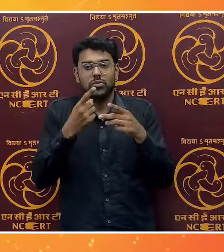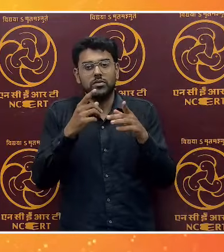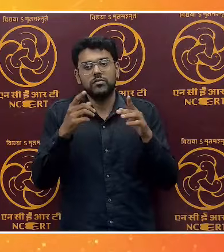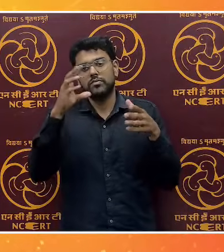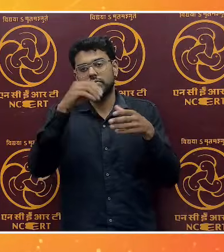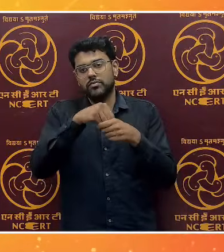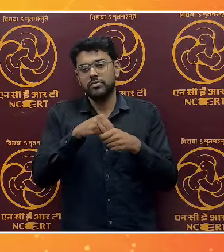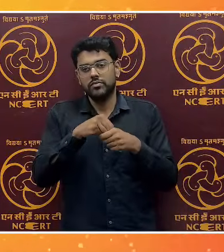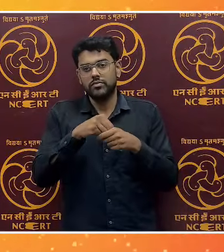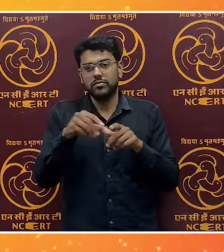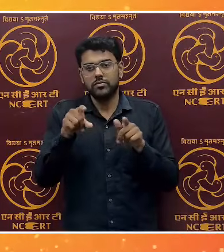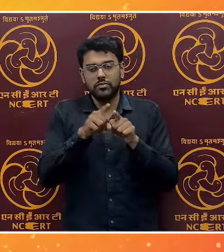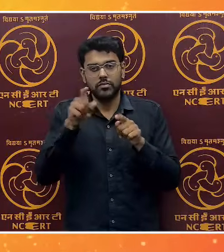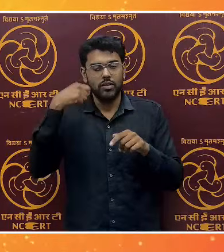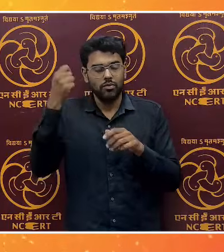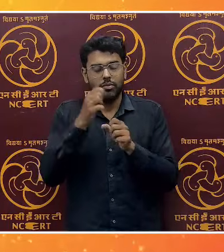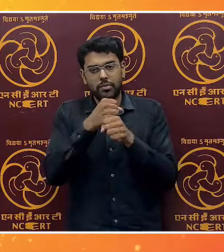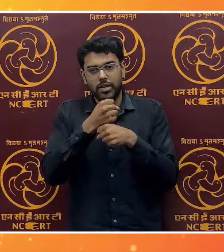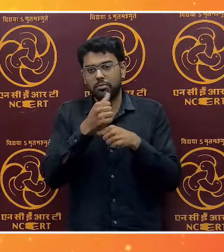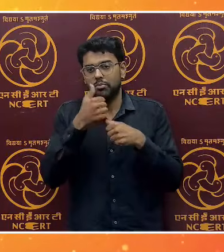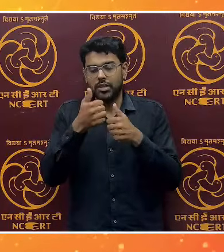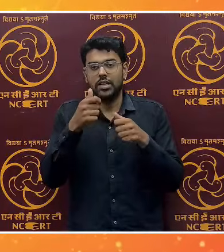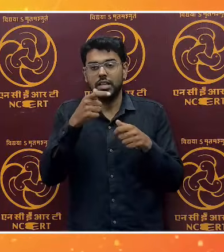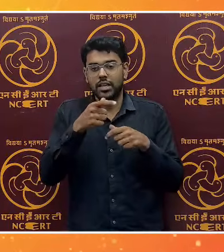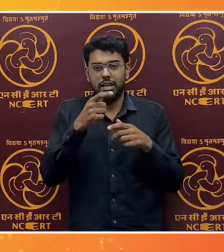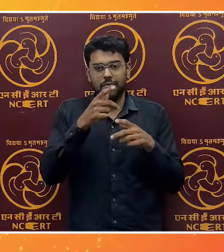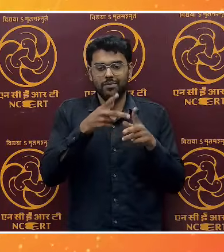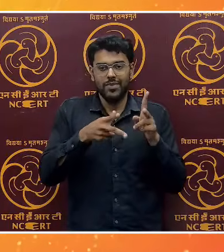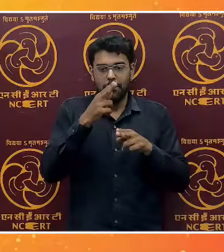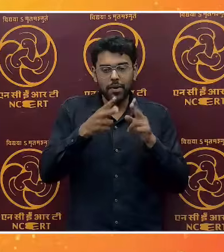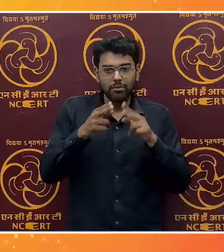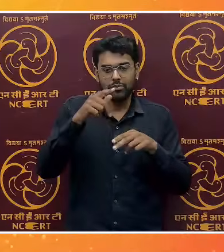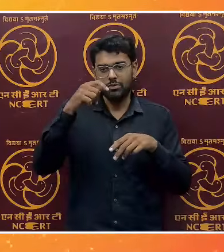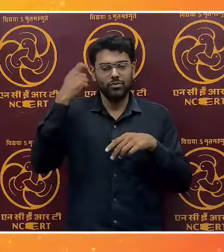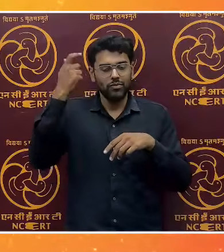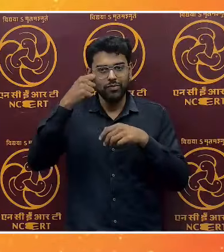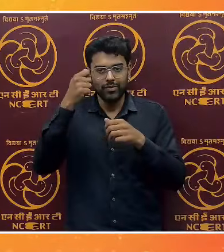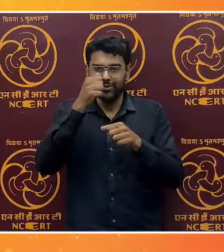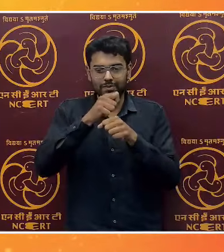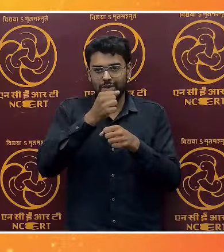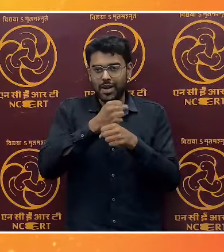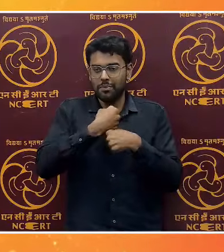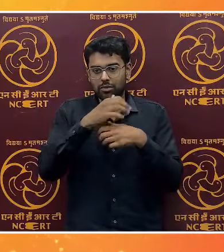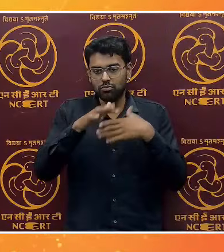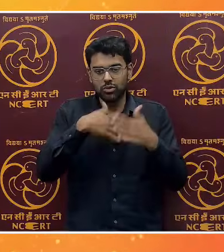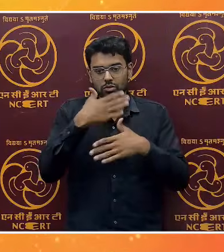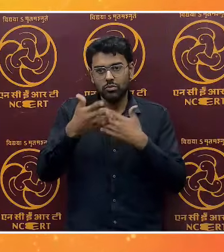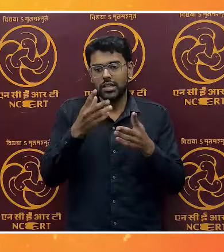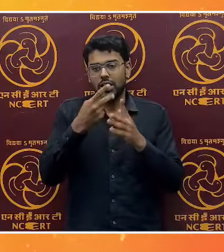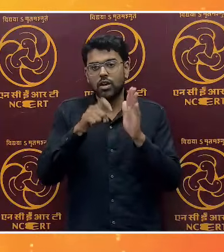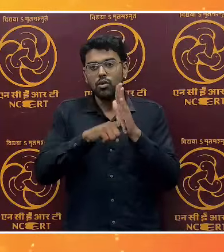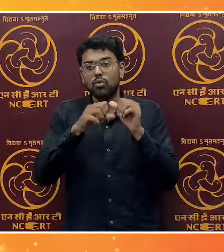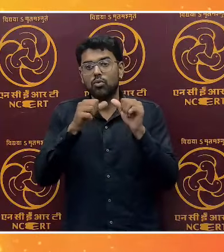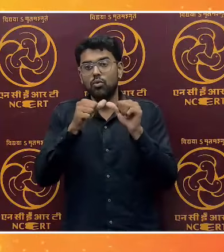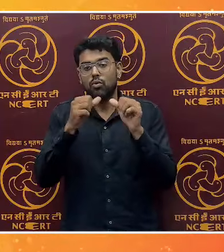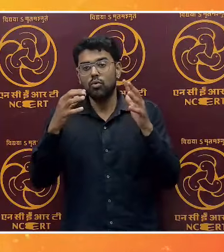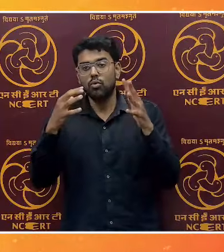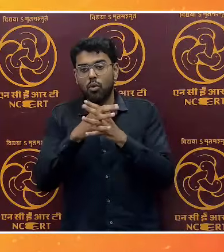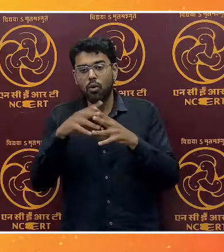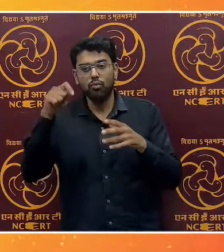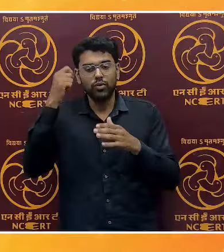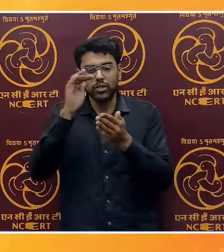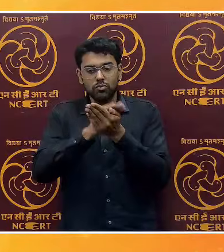So that's make the video. Right. So this is the post-production stage, and it is a process of taking raw footages and